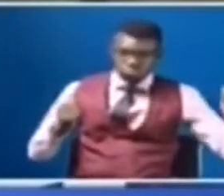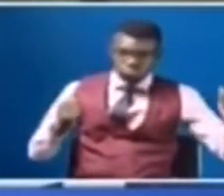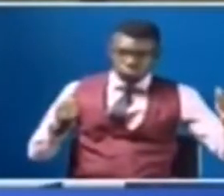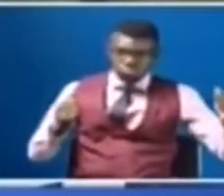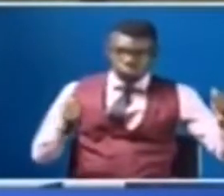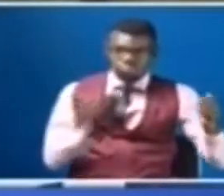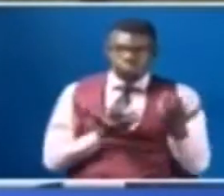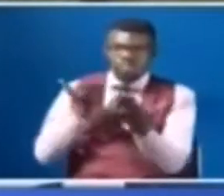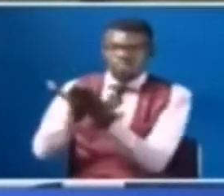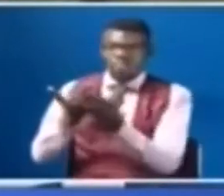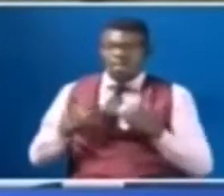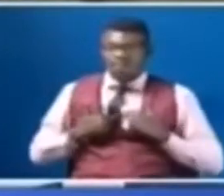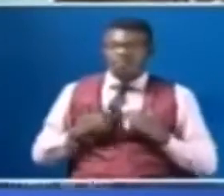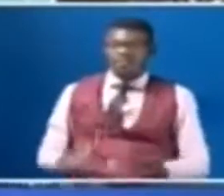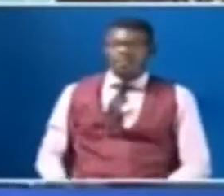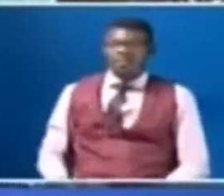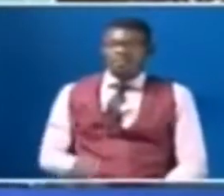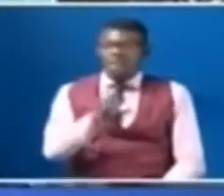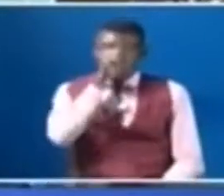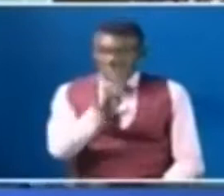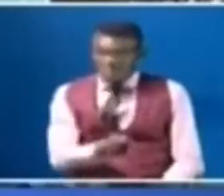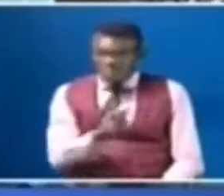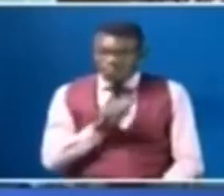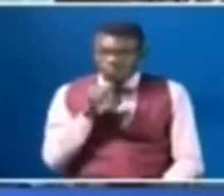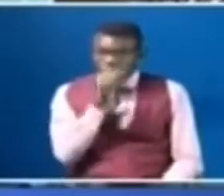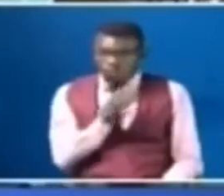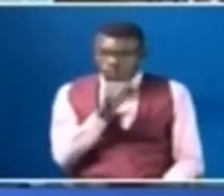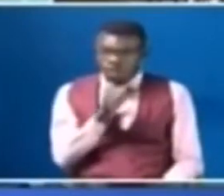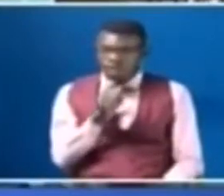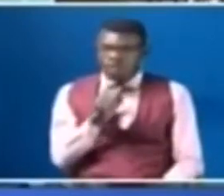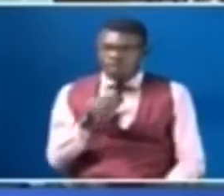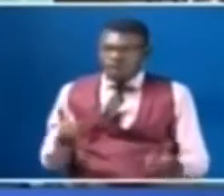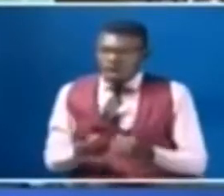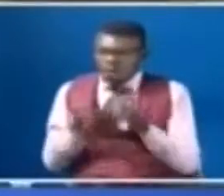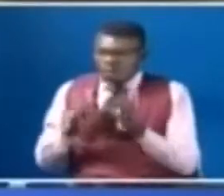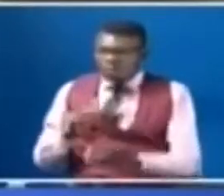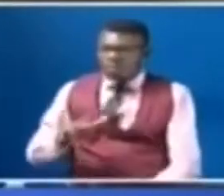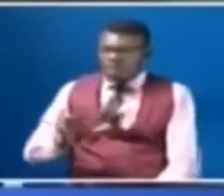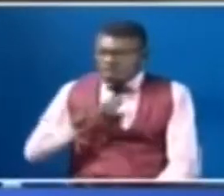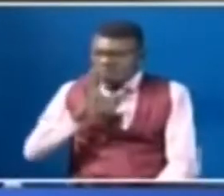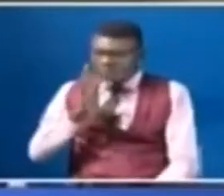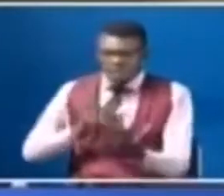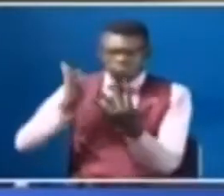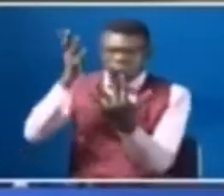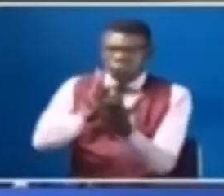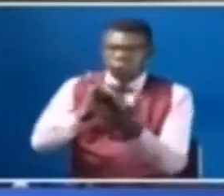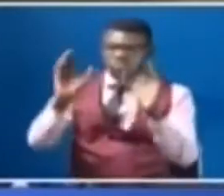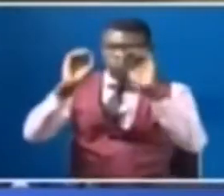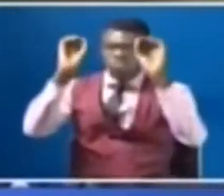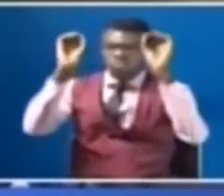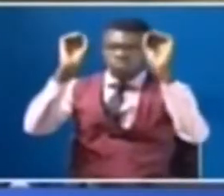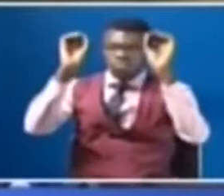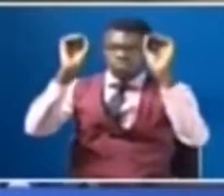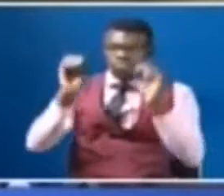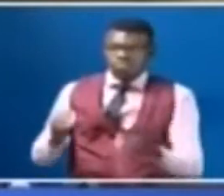The jury, who are the elders, interject once in a while. When one person is speaking, no interruption is allowed. The